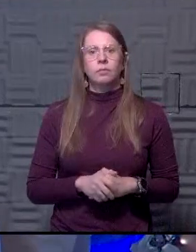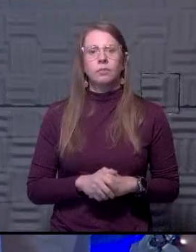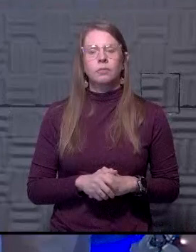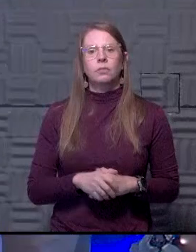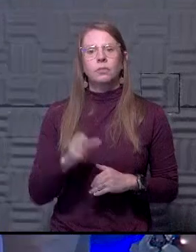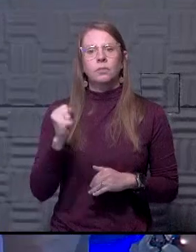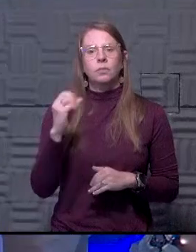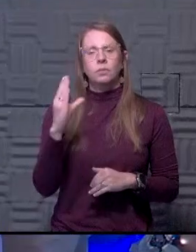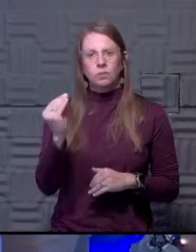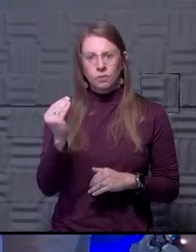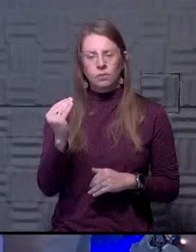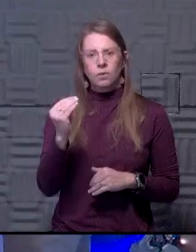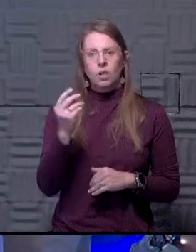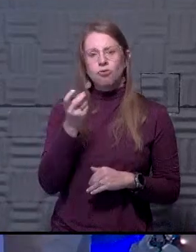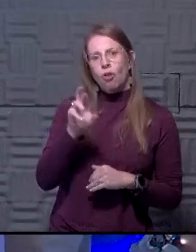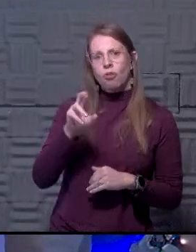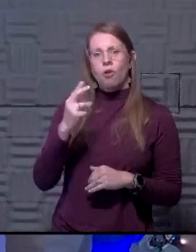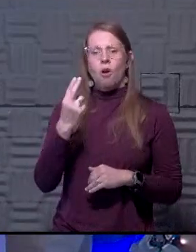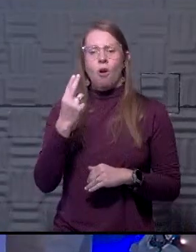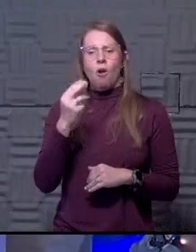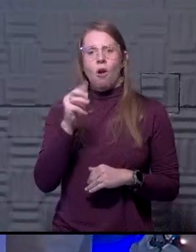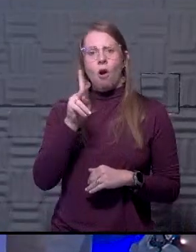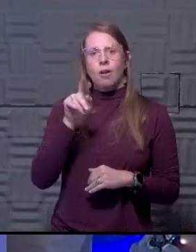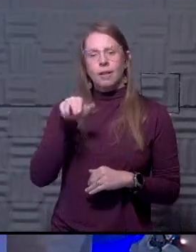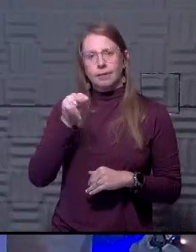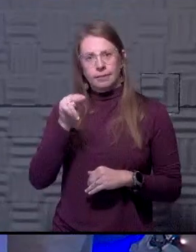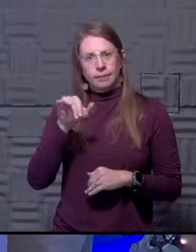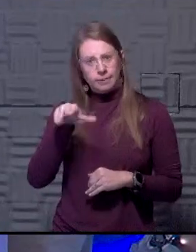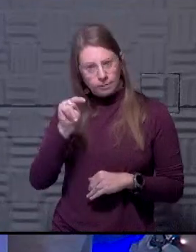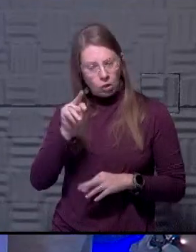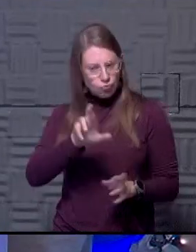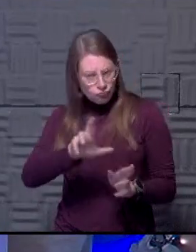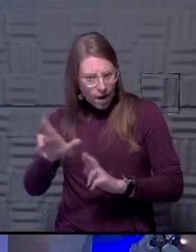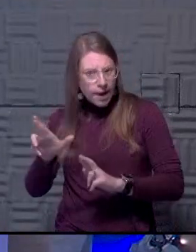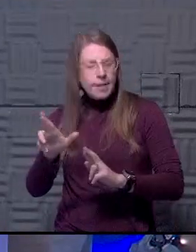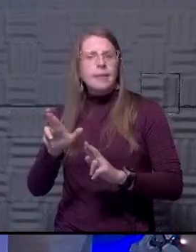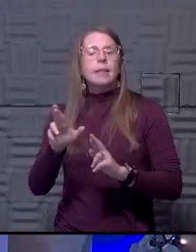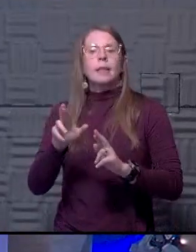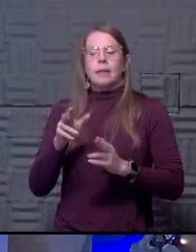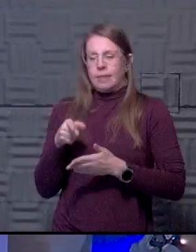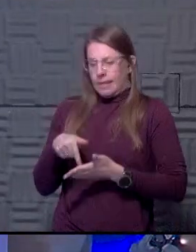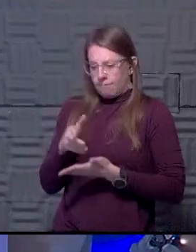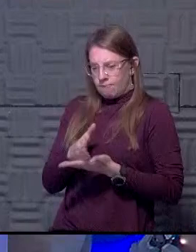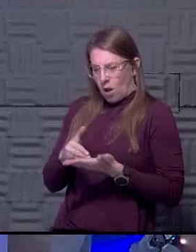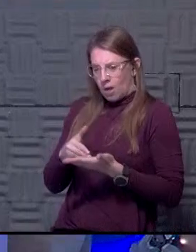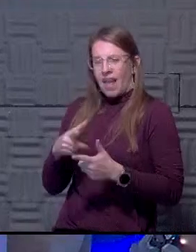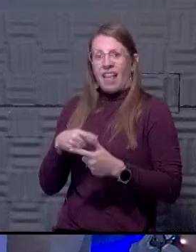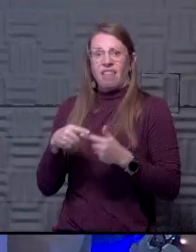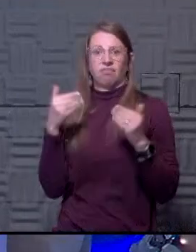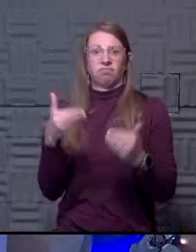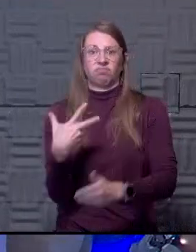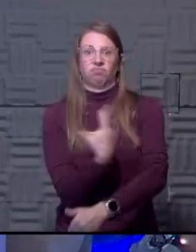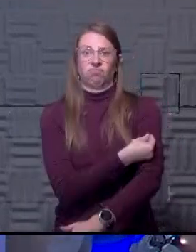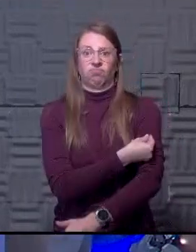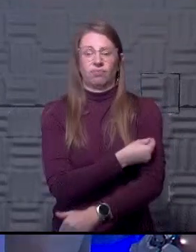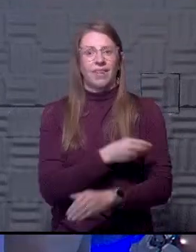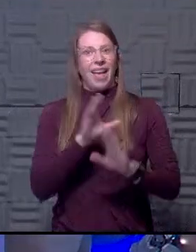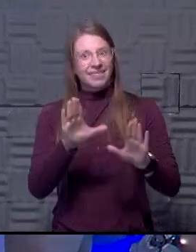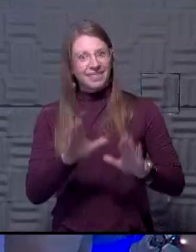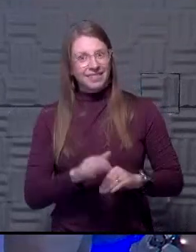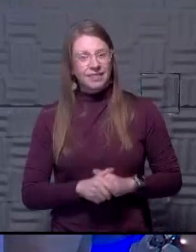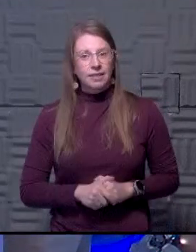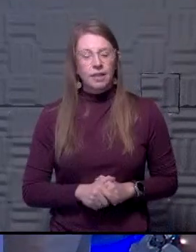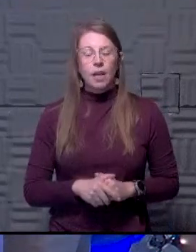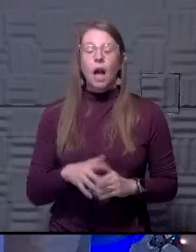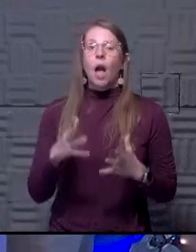So we'll get Dr. Hawkinson ready. I'll finish up this piece here, and then we'll get his vaccine in his arm. Okay, excellent.